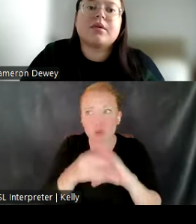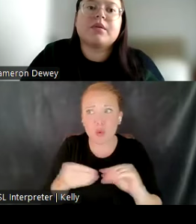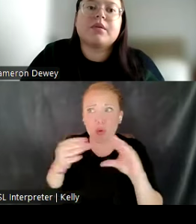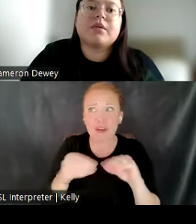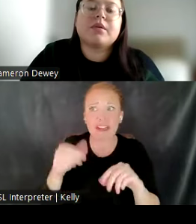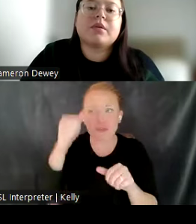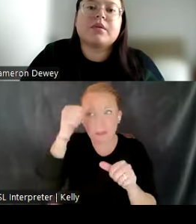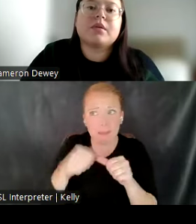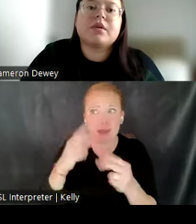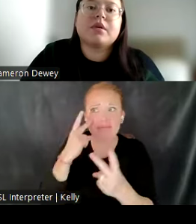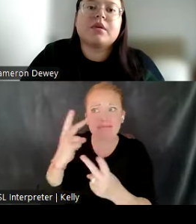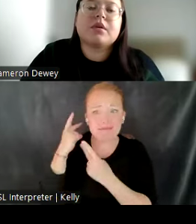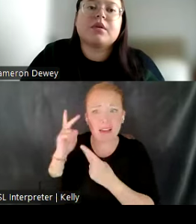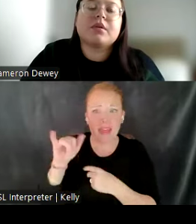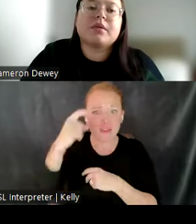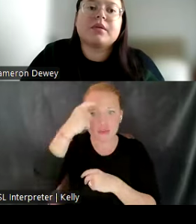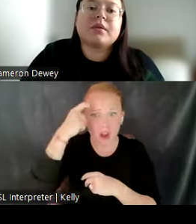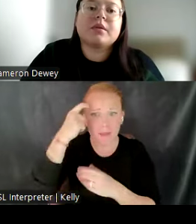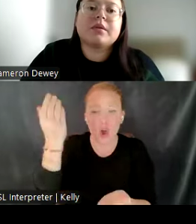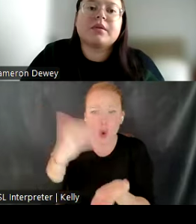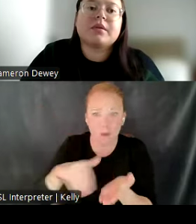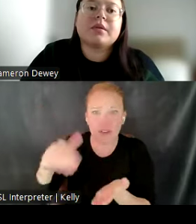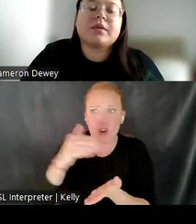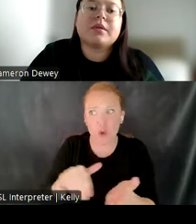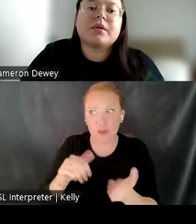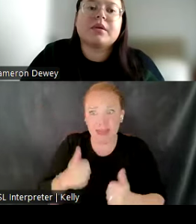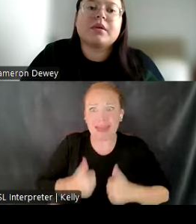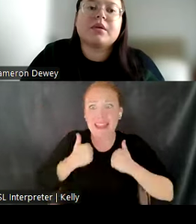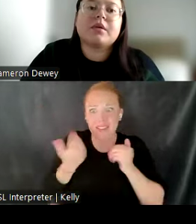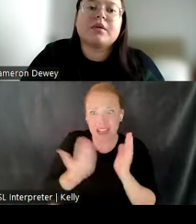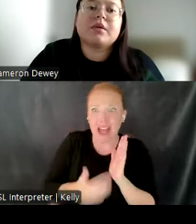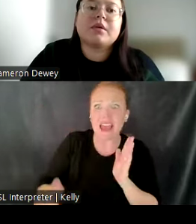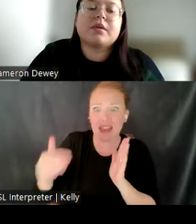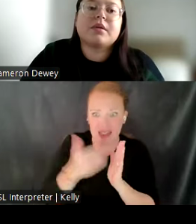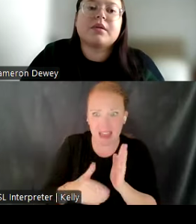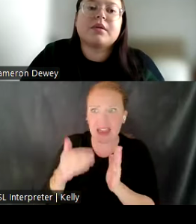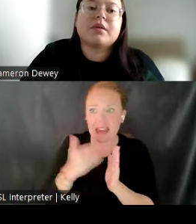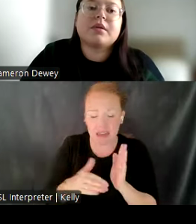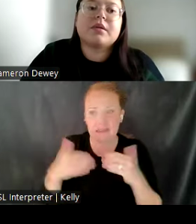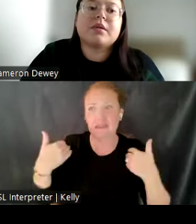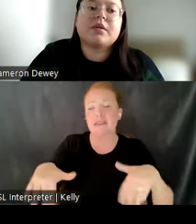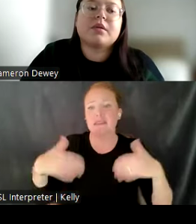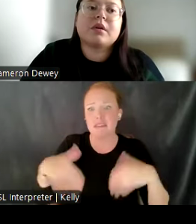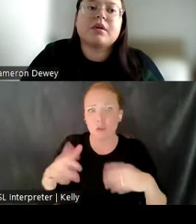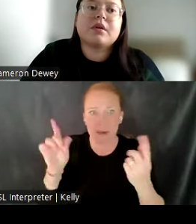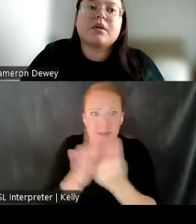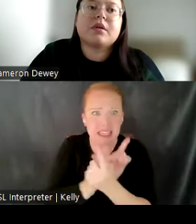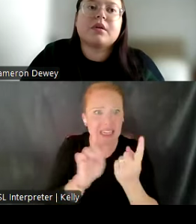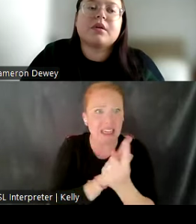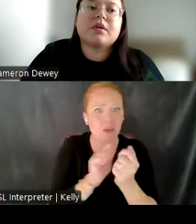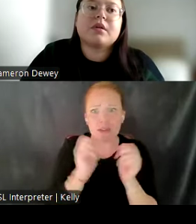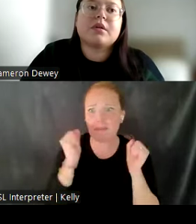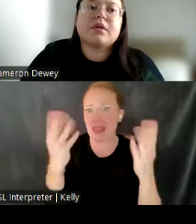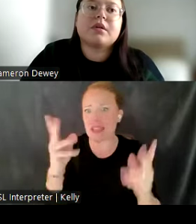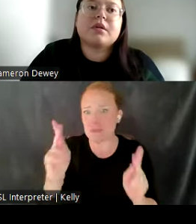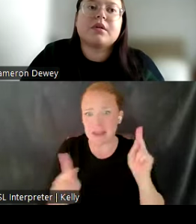trauma, and I guess for lack of better words, relive it in a way for some people when they are going from professional to professional when